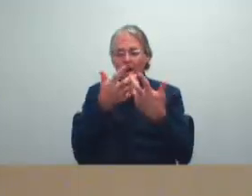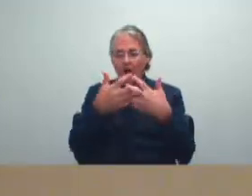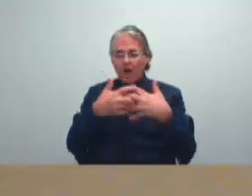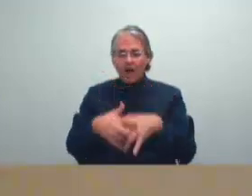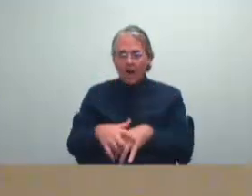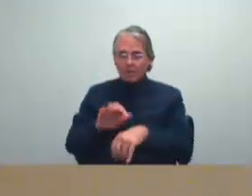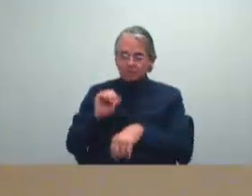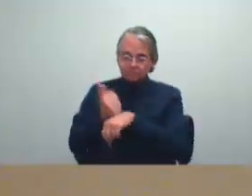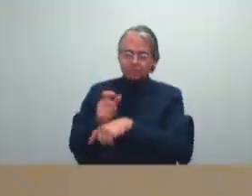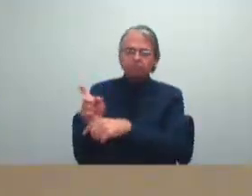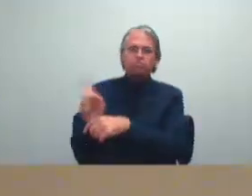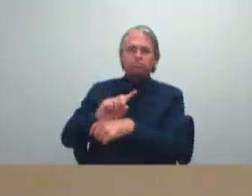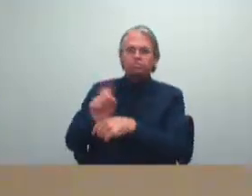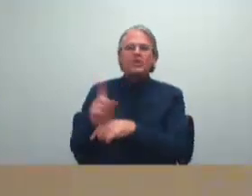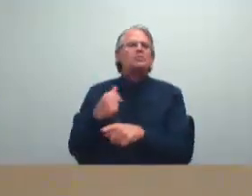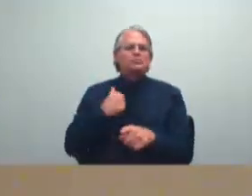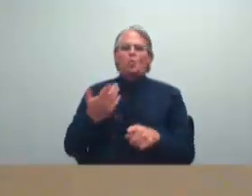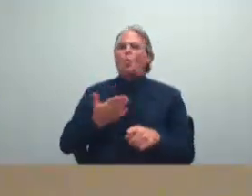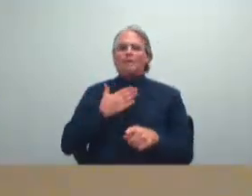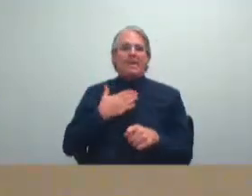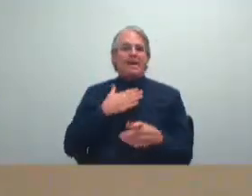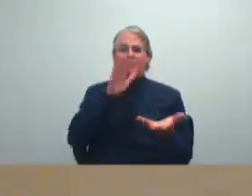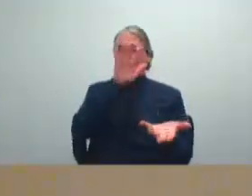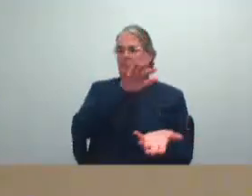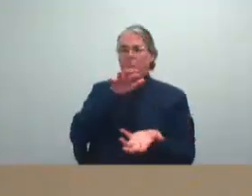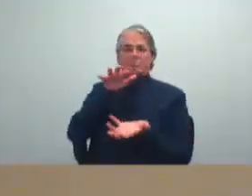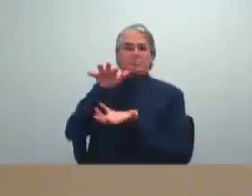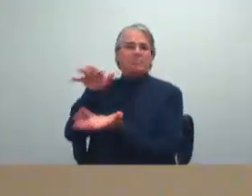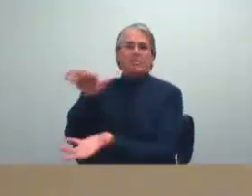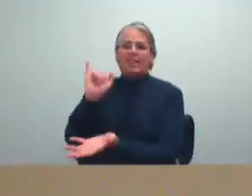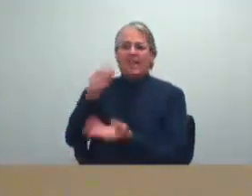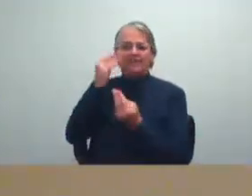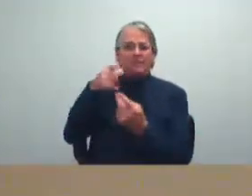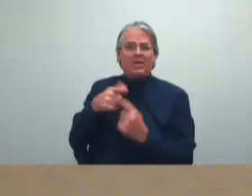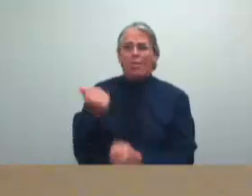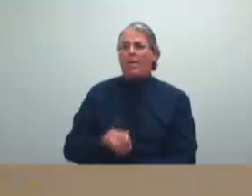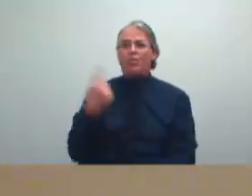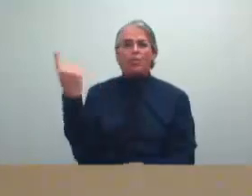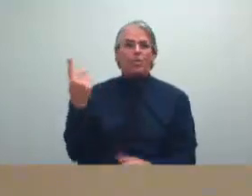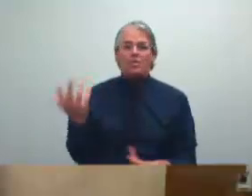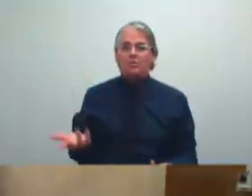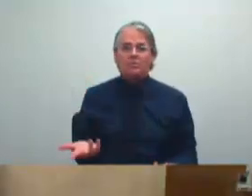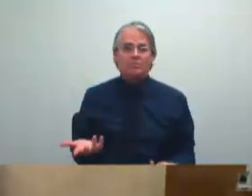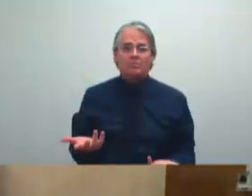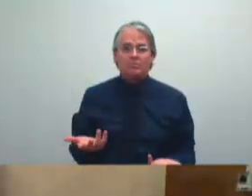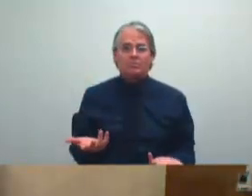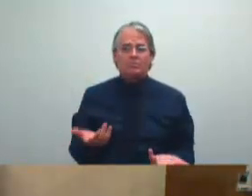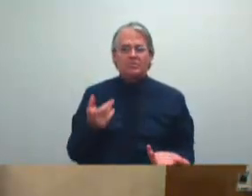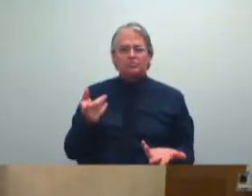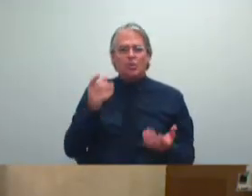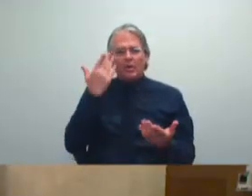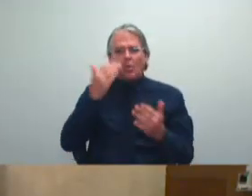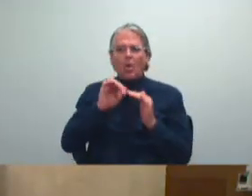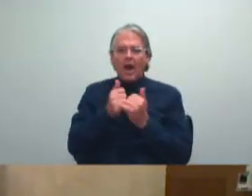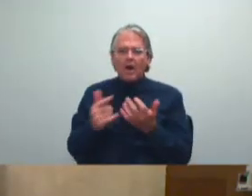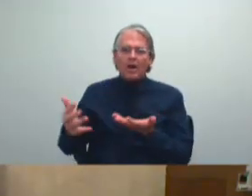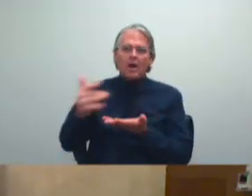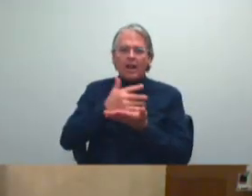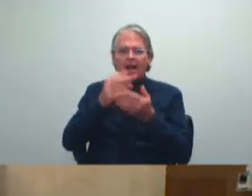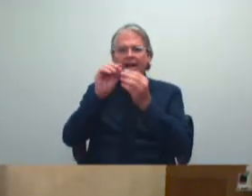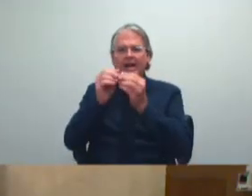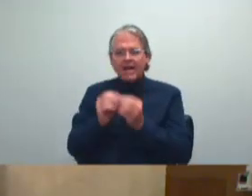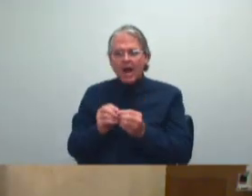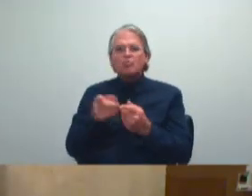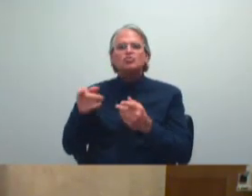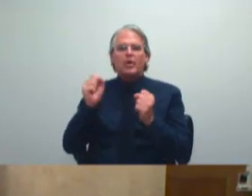anyone that wants to try to use it and even have a conversation about how to get the data and move forward. That's fantastic. I love that. So maybe different